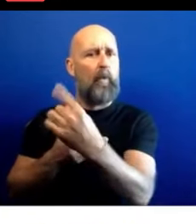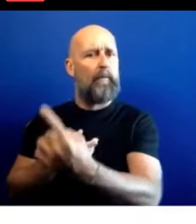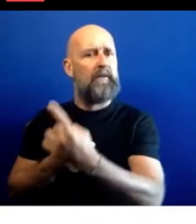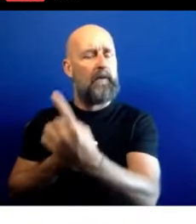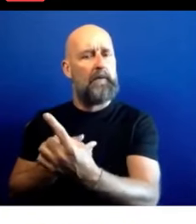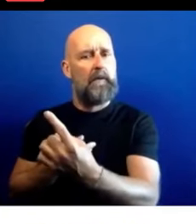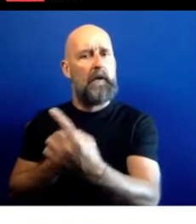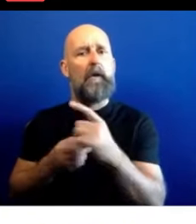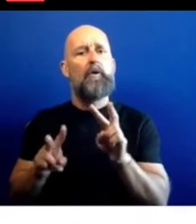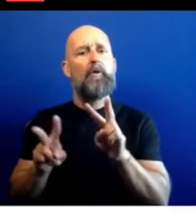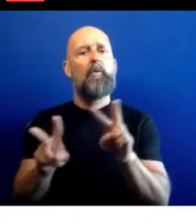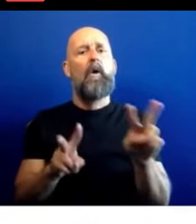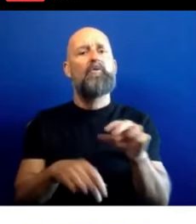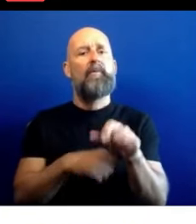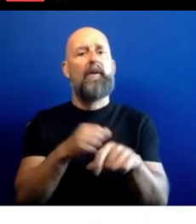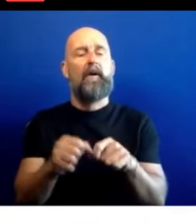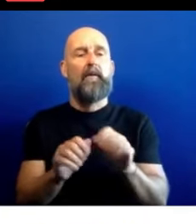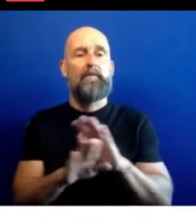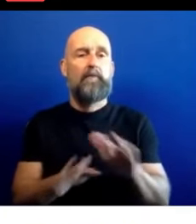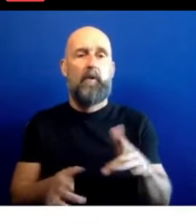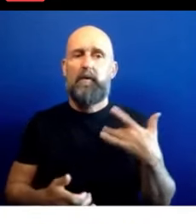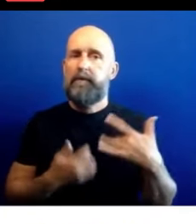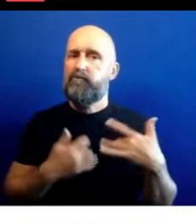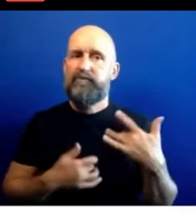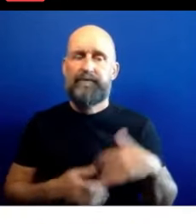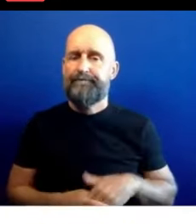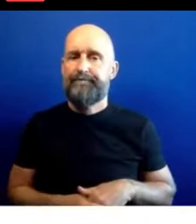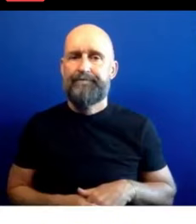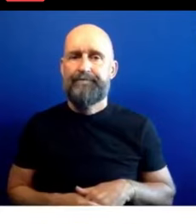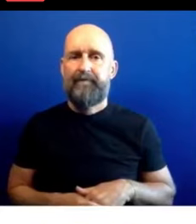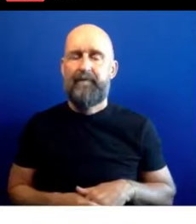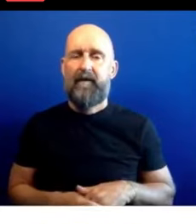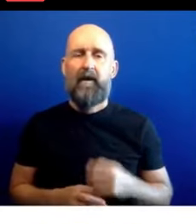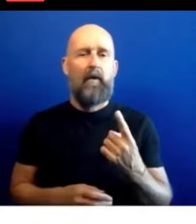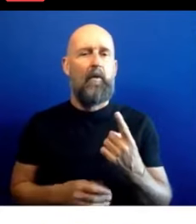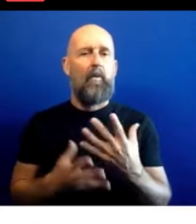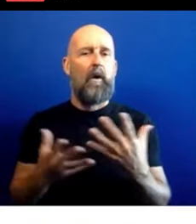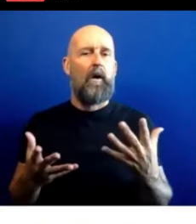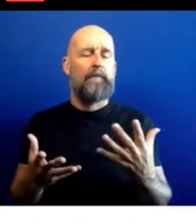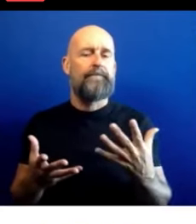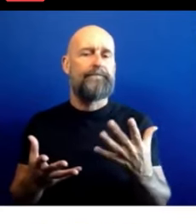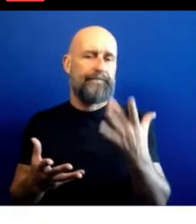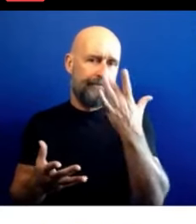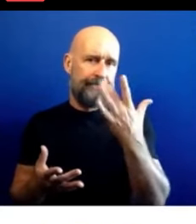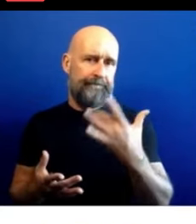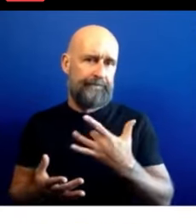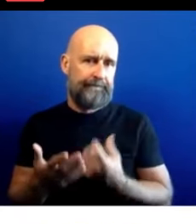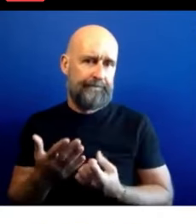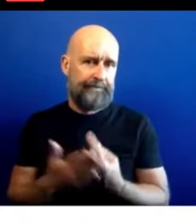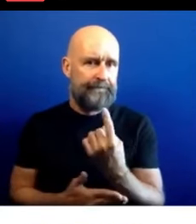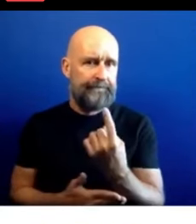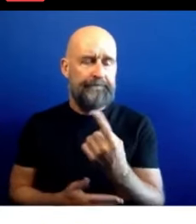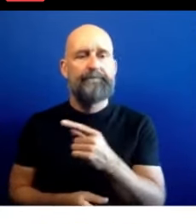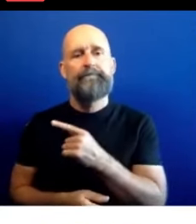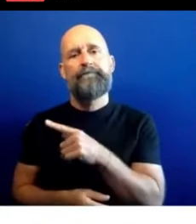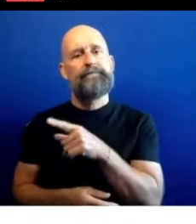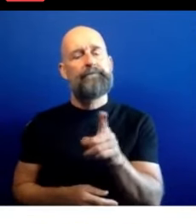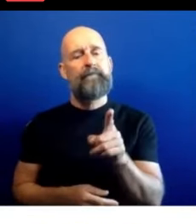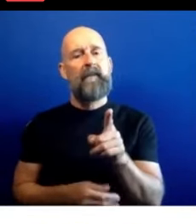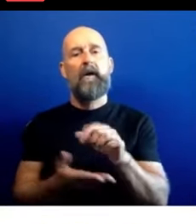be way less interesting. One of the great cons of our time is the notion that creating